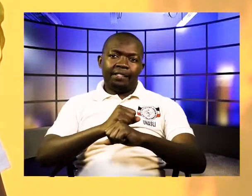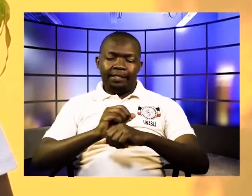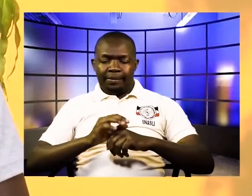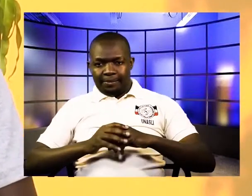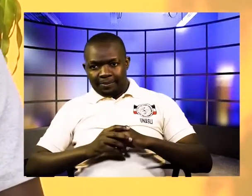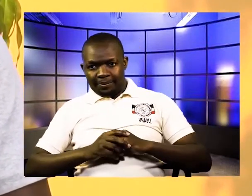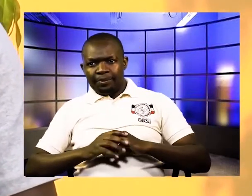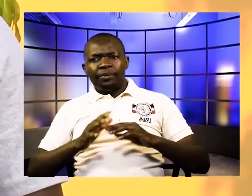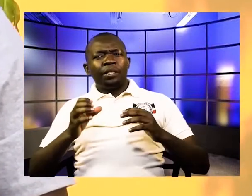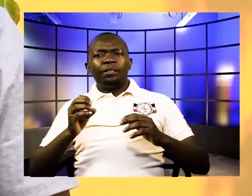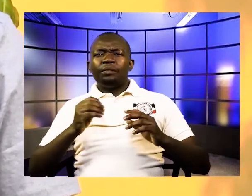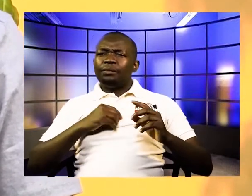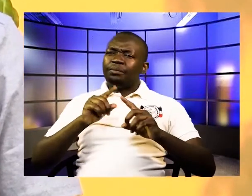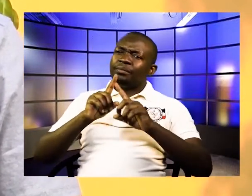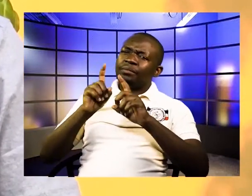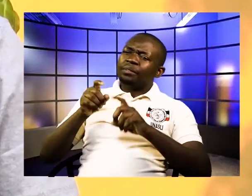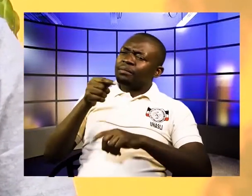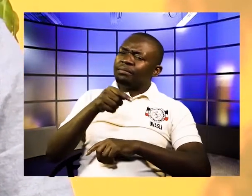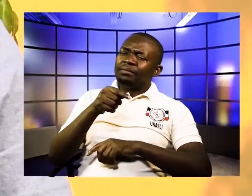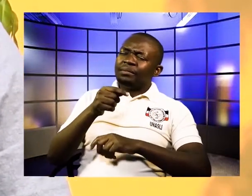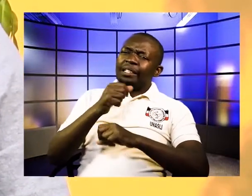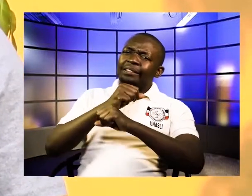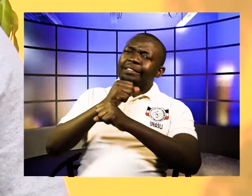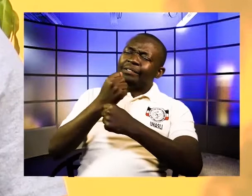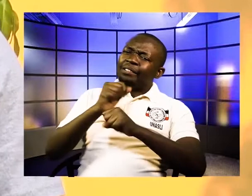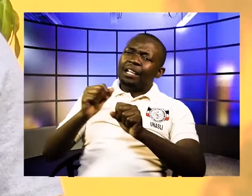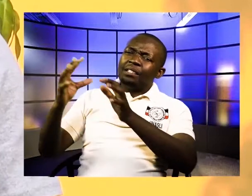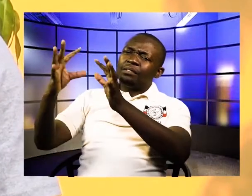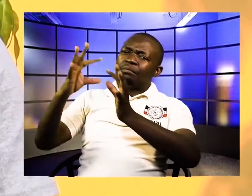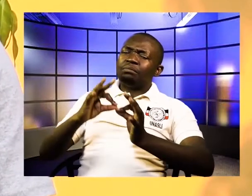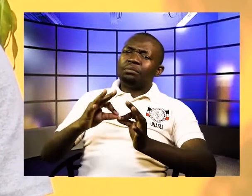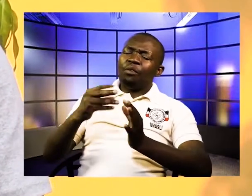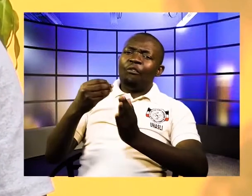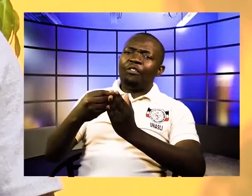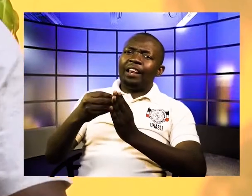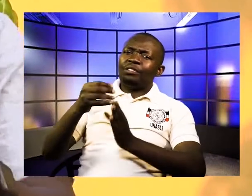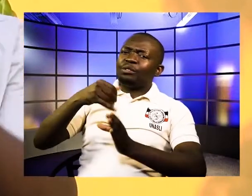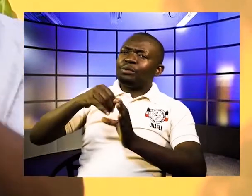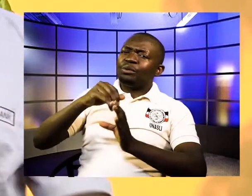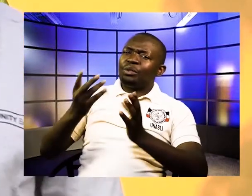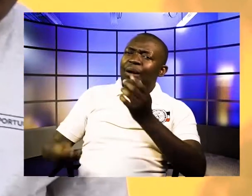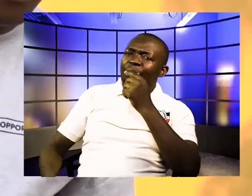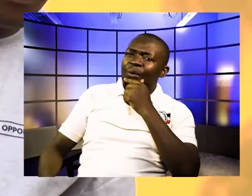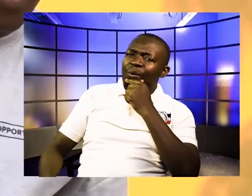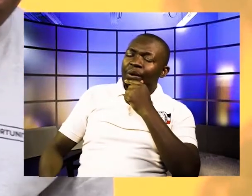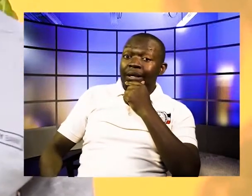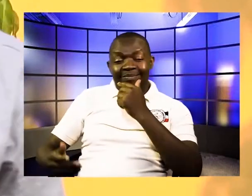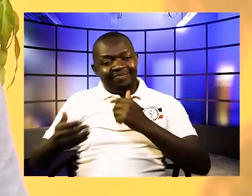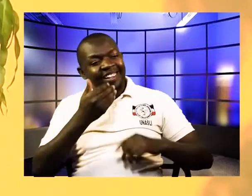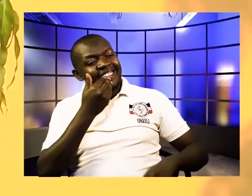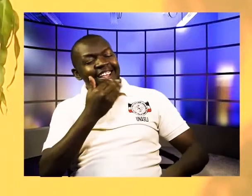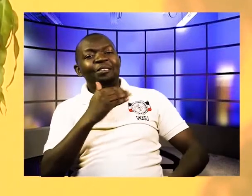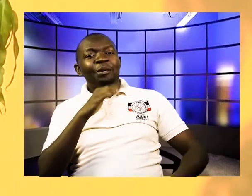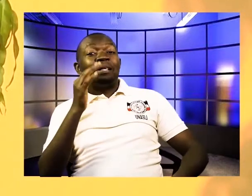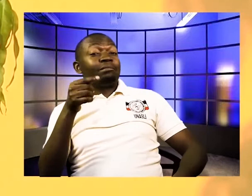this safeguarding related to disability financial inclusion? Thank you very much. It is